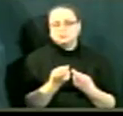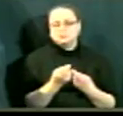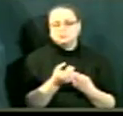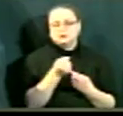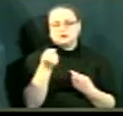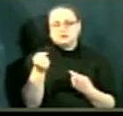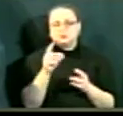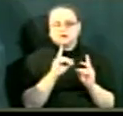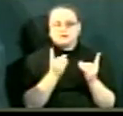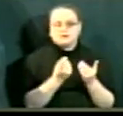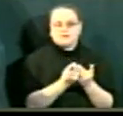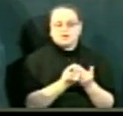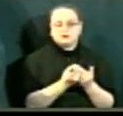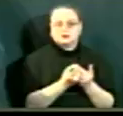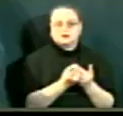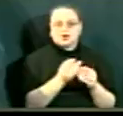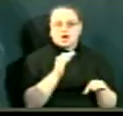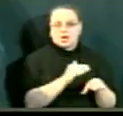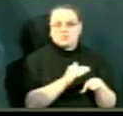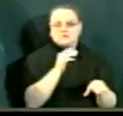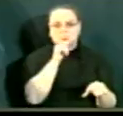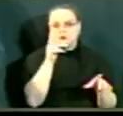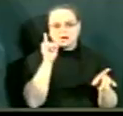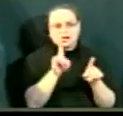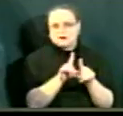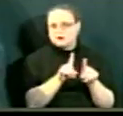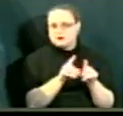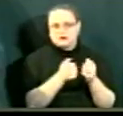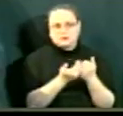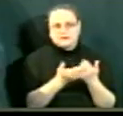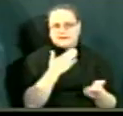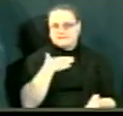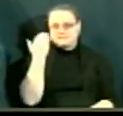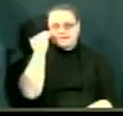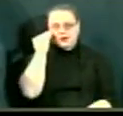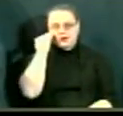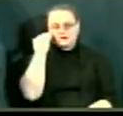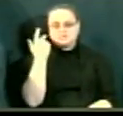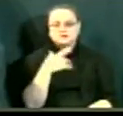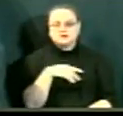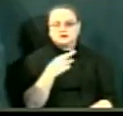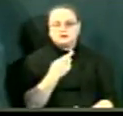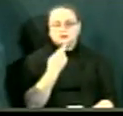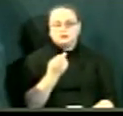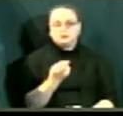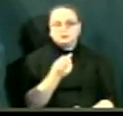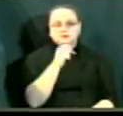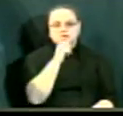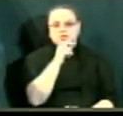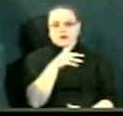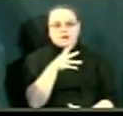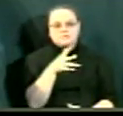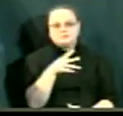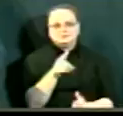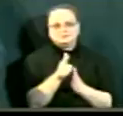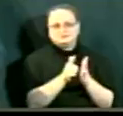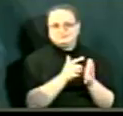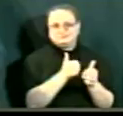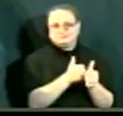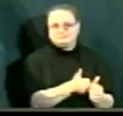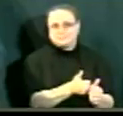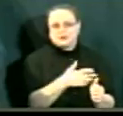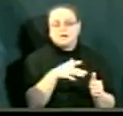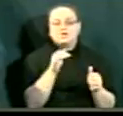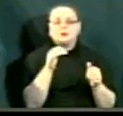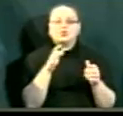the Department of Ed on notice that we do not agree with this. To my knowledge, resolutions are not binding. We could combine it with